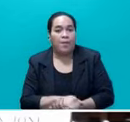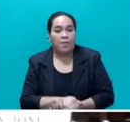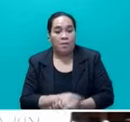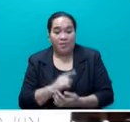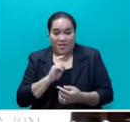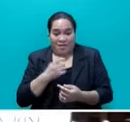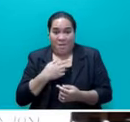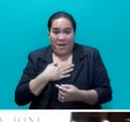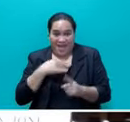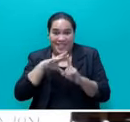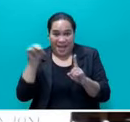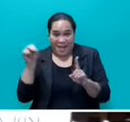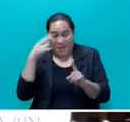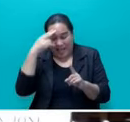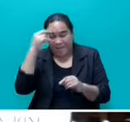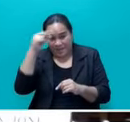if my name is